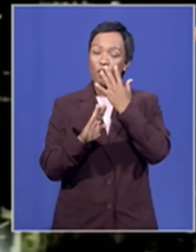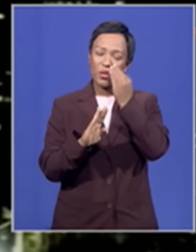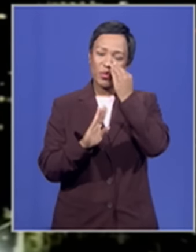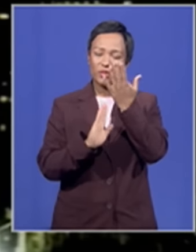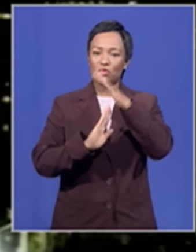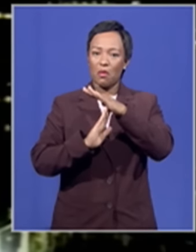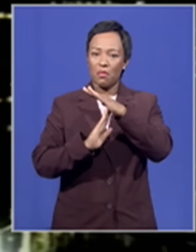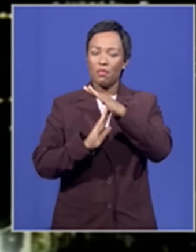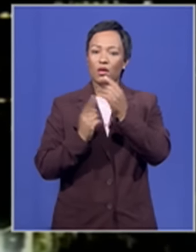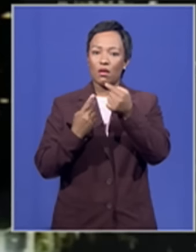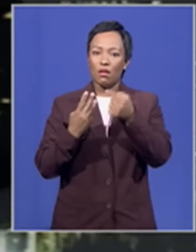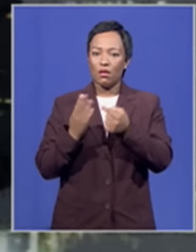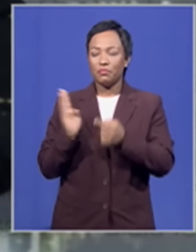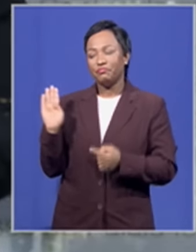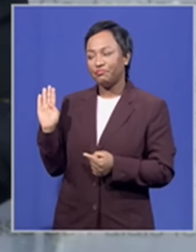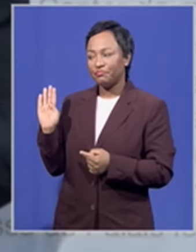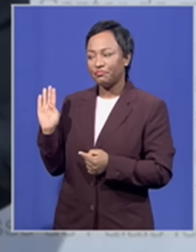ke tse reng.